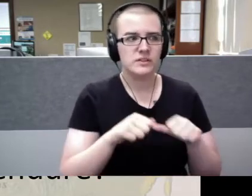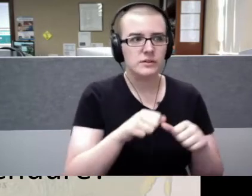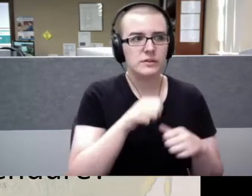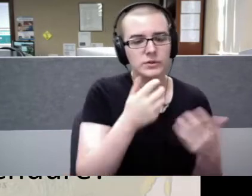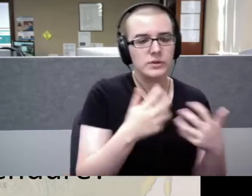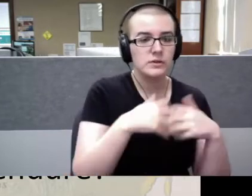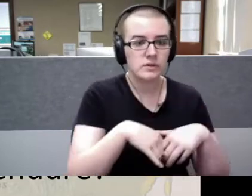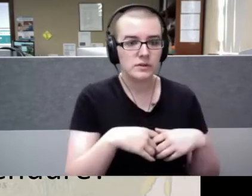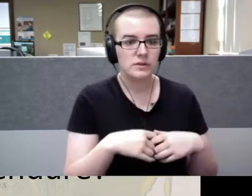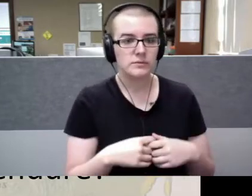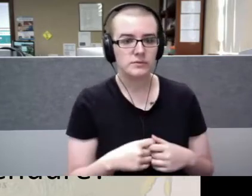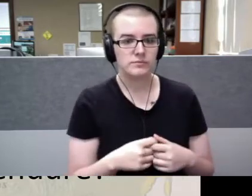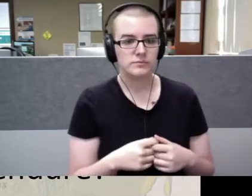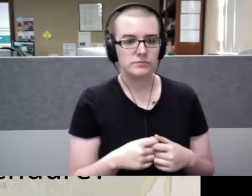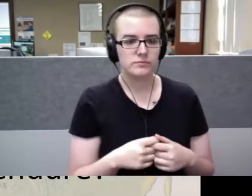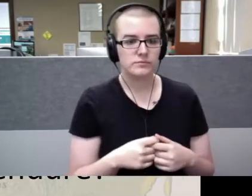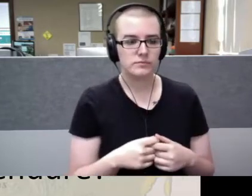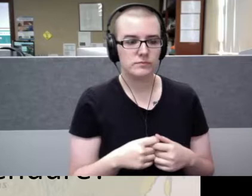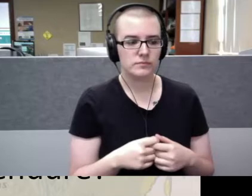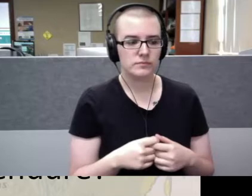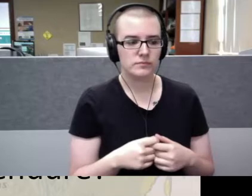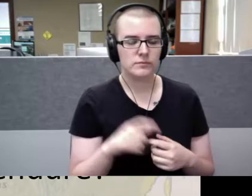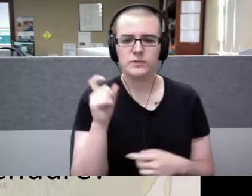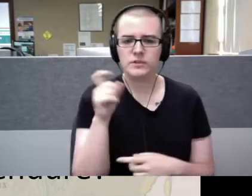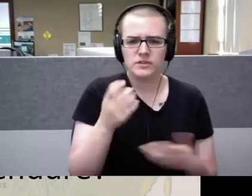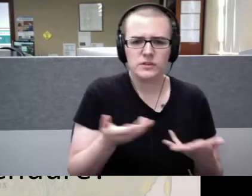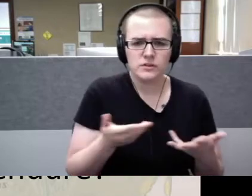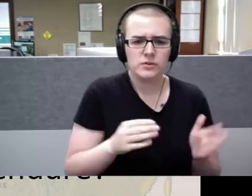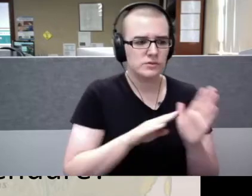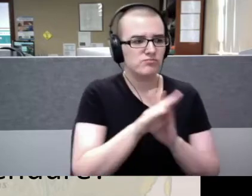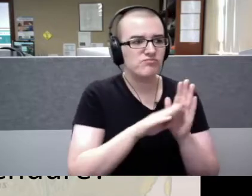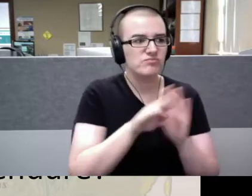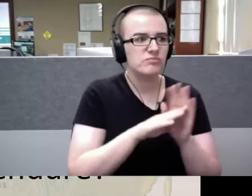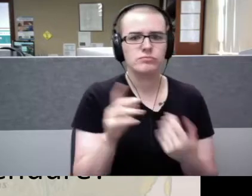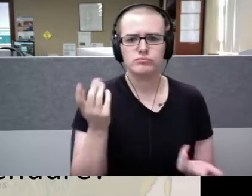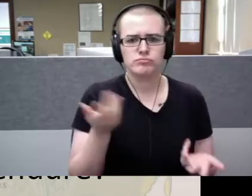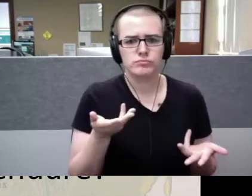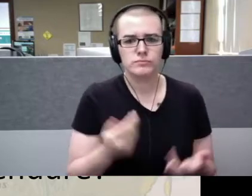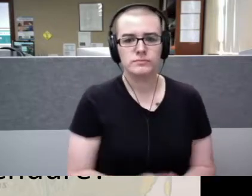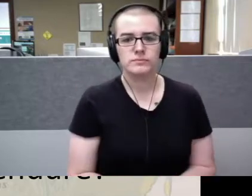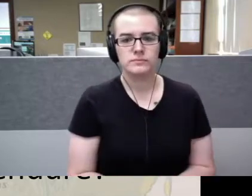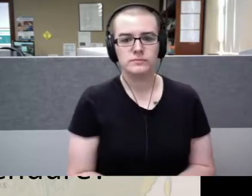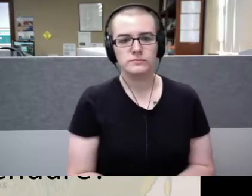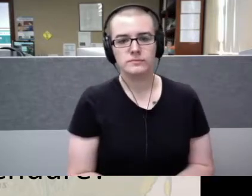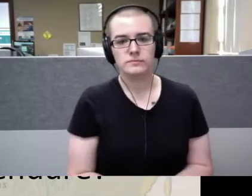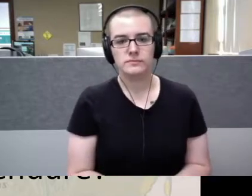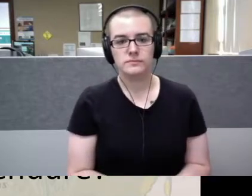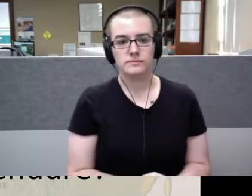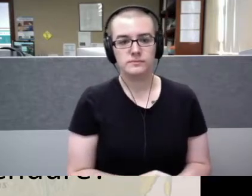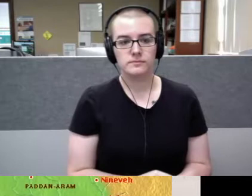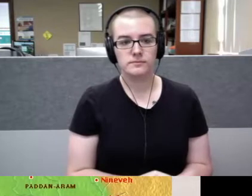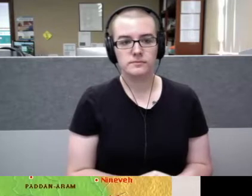are necessary for it to really advance and flourish? So let's take a look at answering those questions while looking